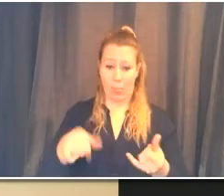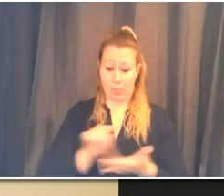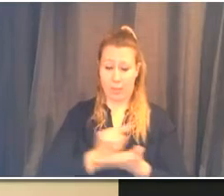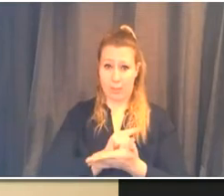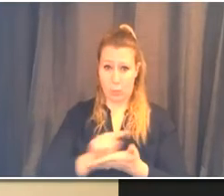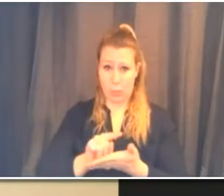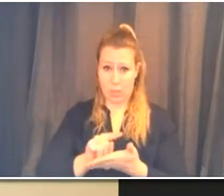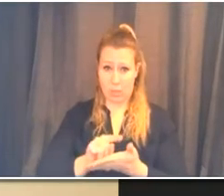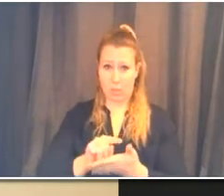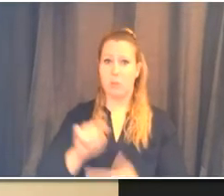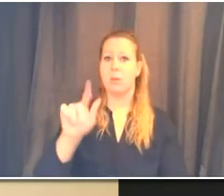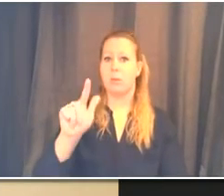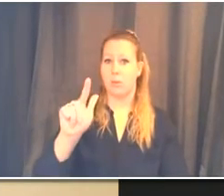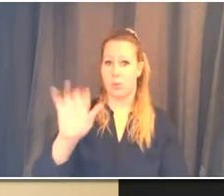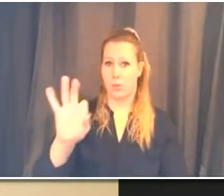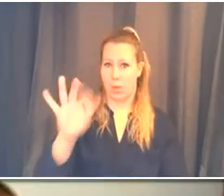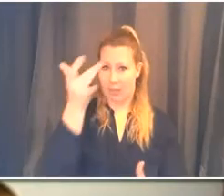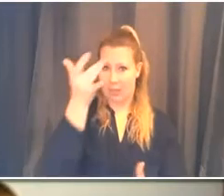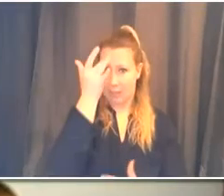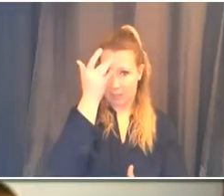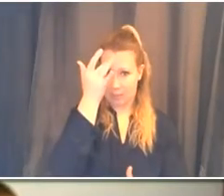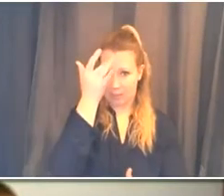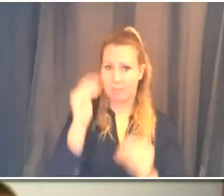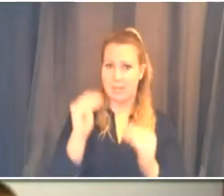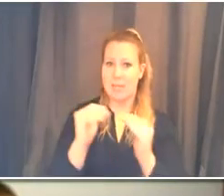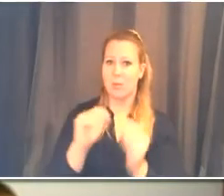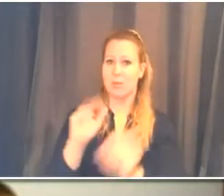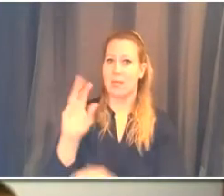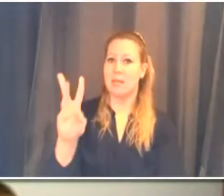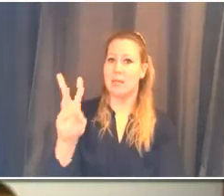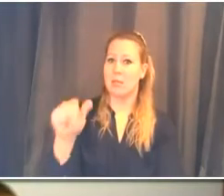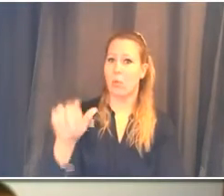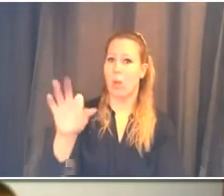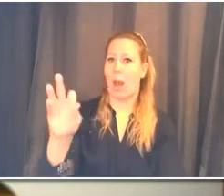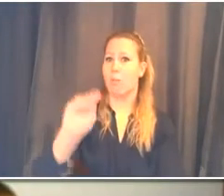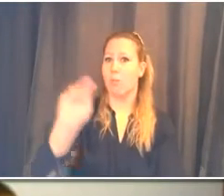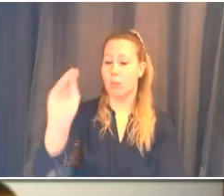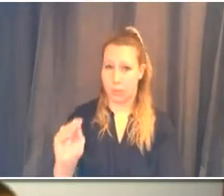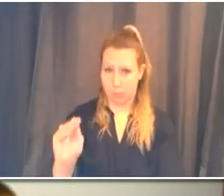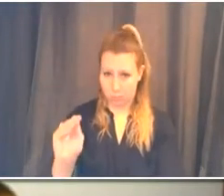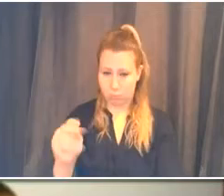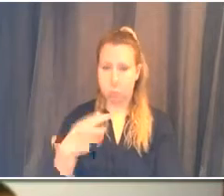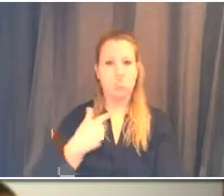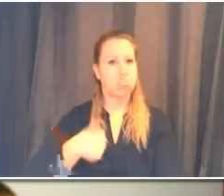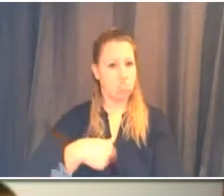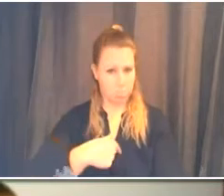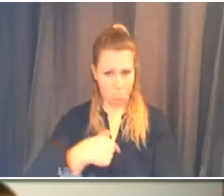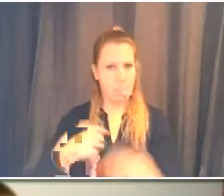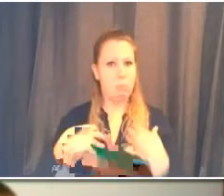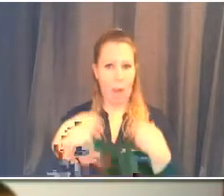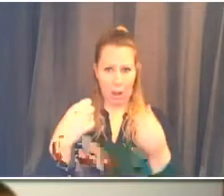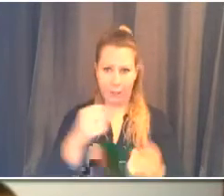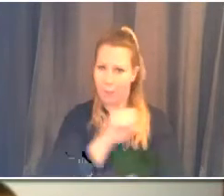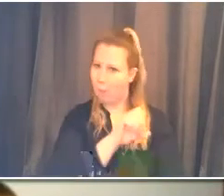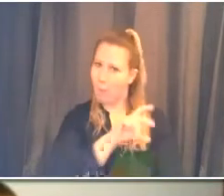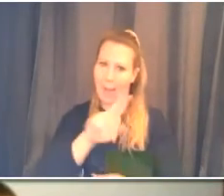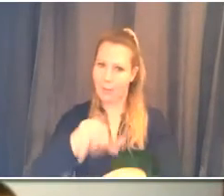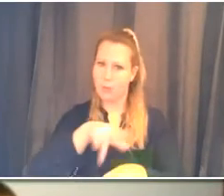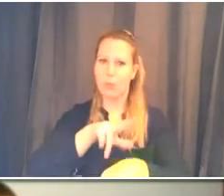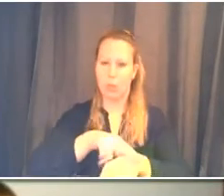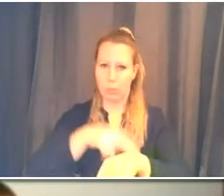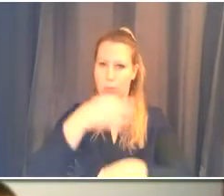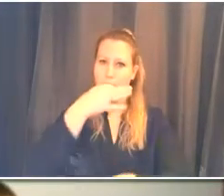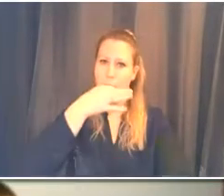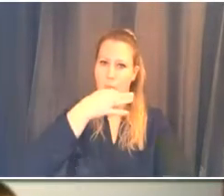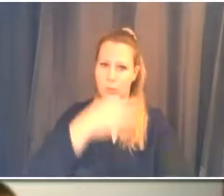were out who filled those positions okay and and this is something that the NYPD does very good we do more with less and we